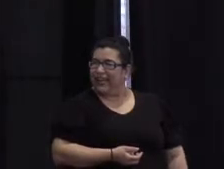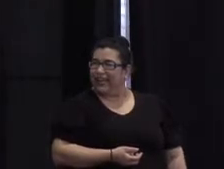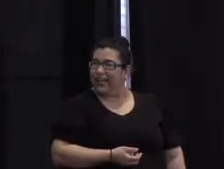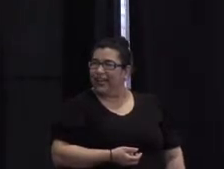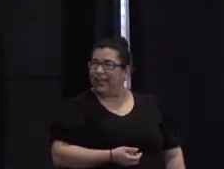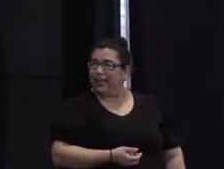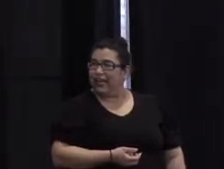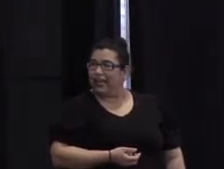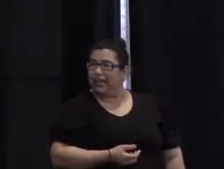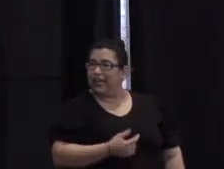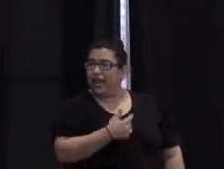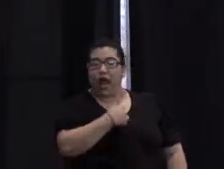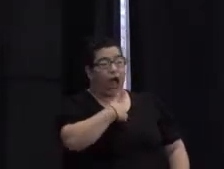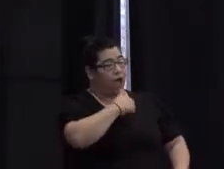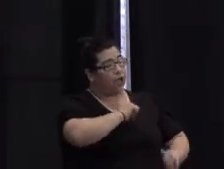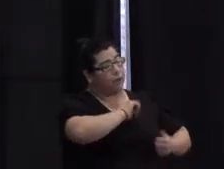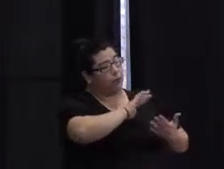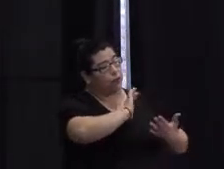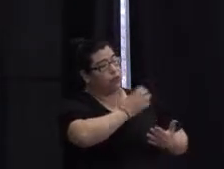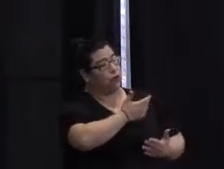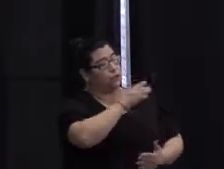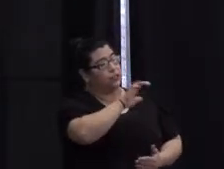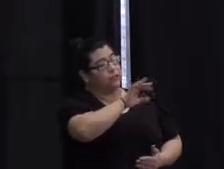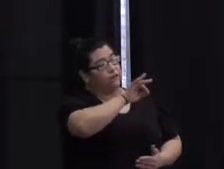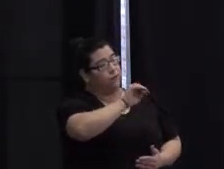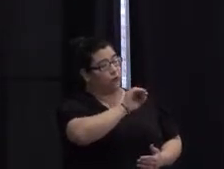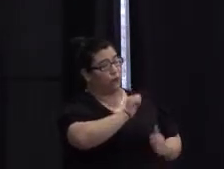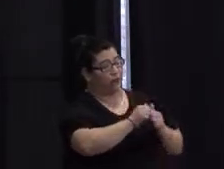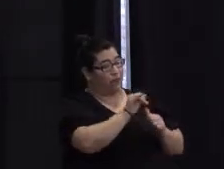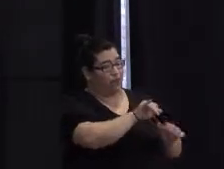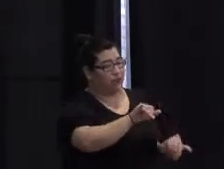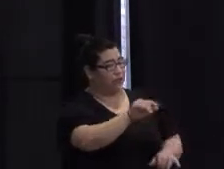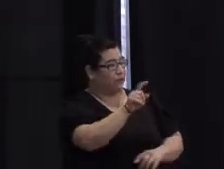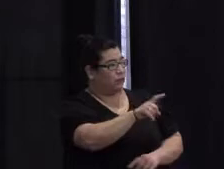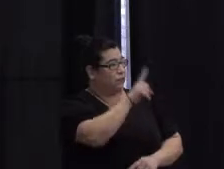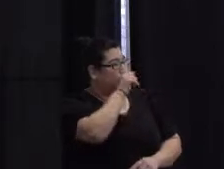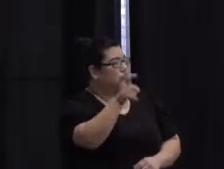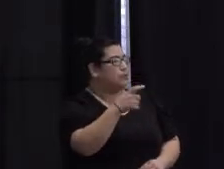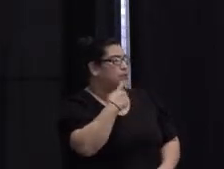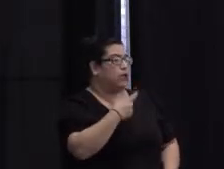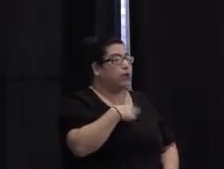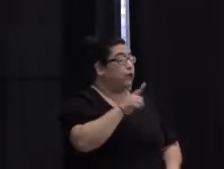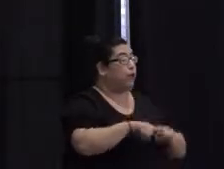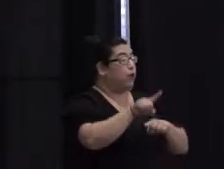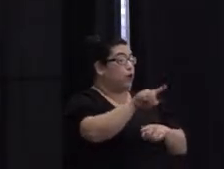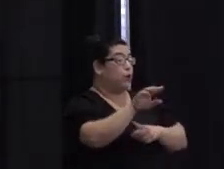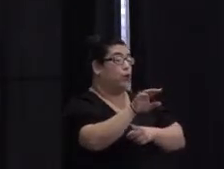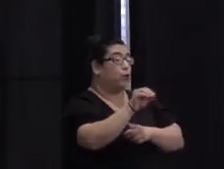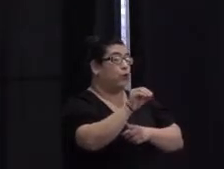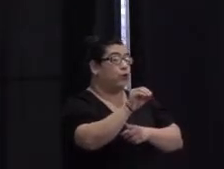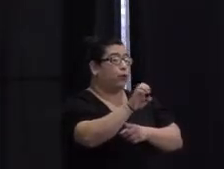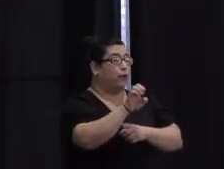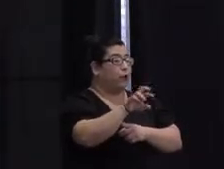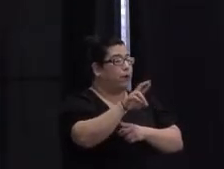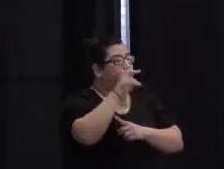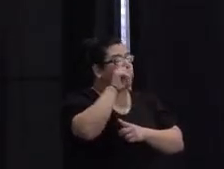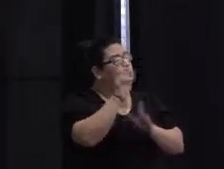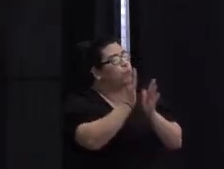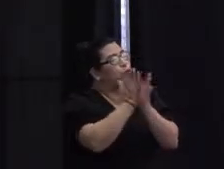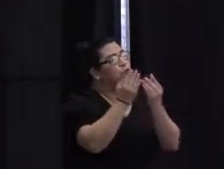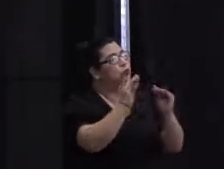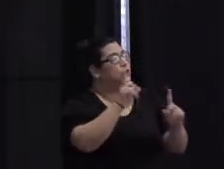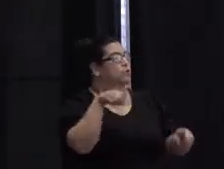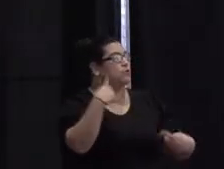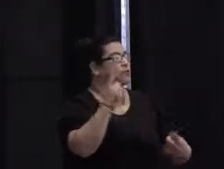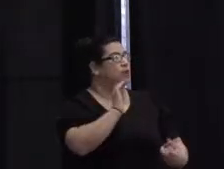I approached our CFO with that same question because for years they said, well, you can't go to the OER because the bookstore has been a